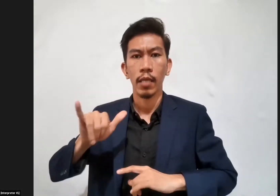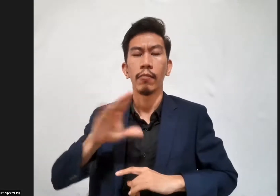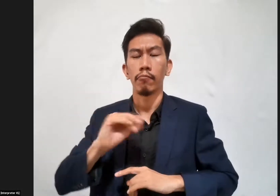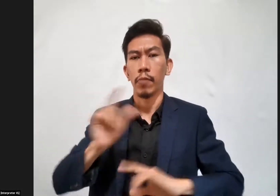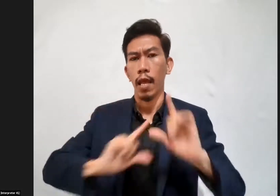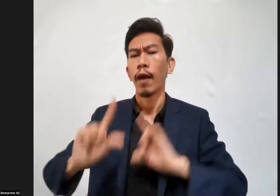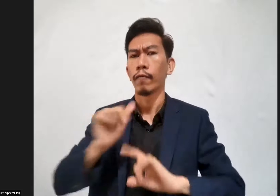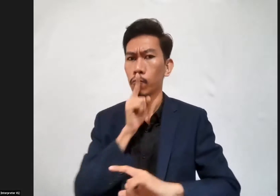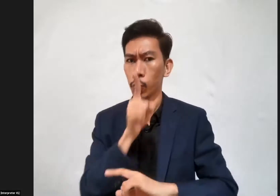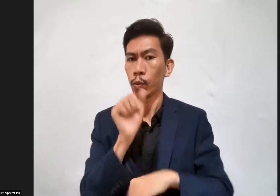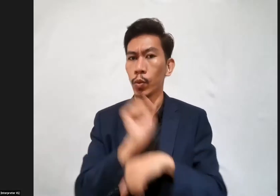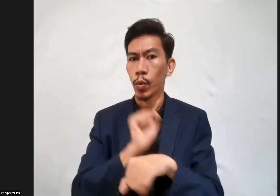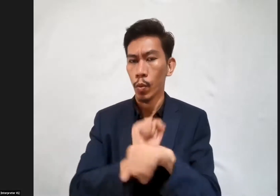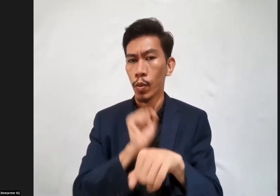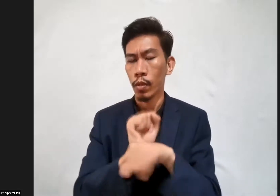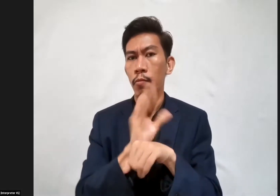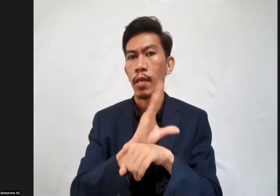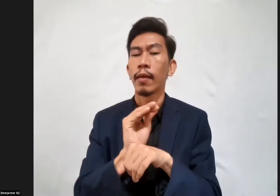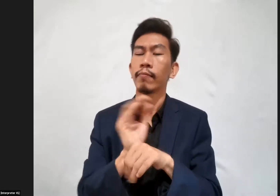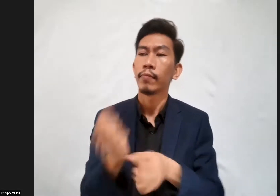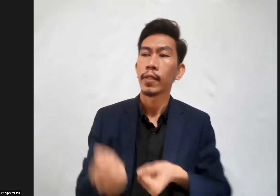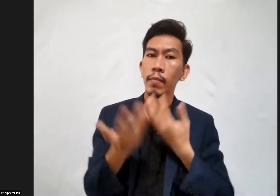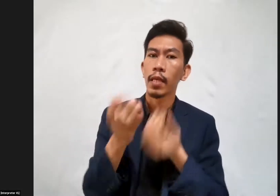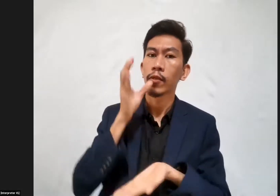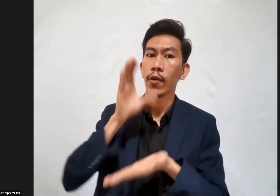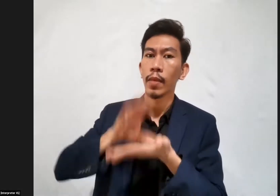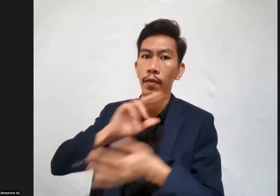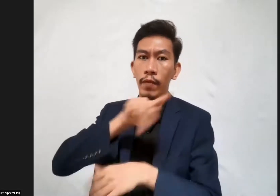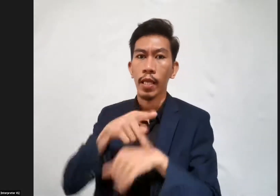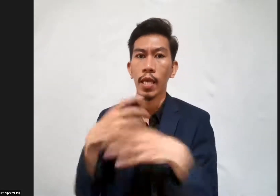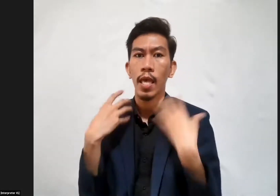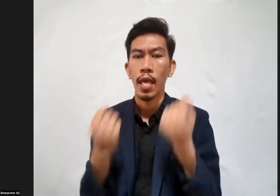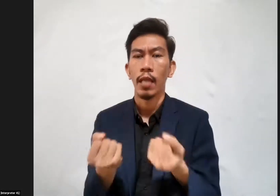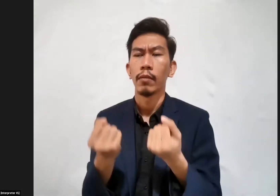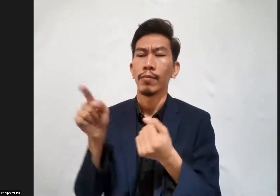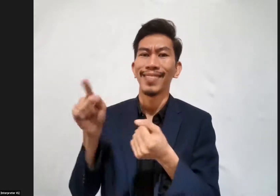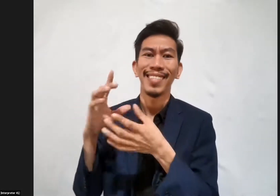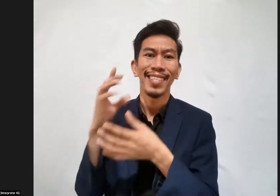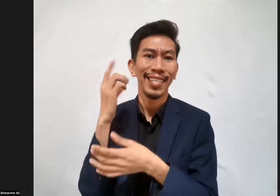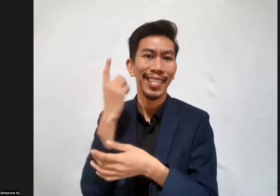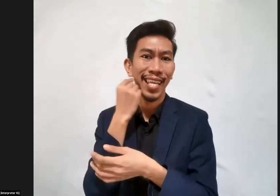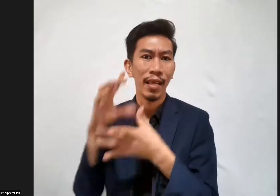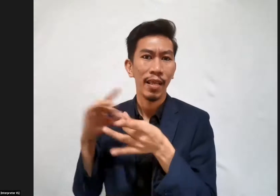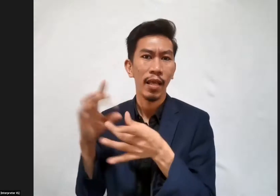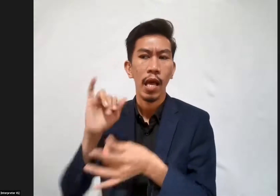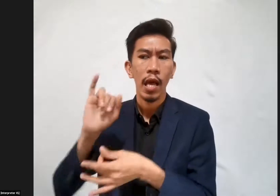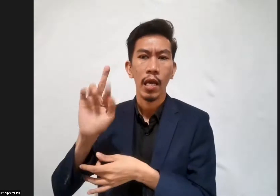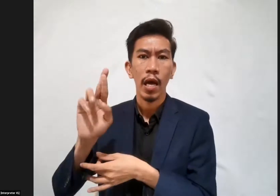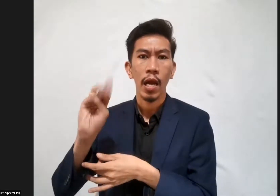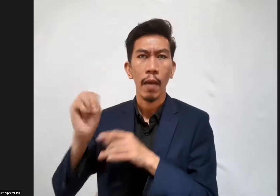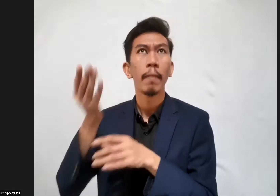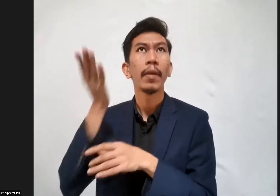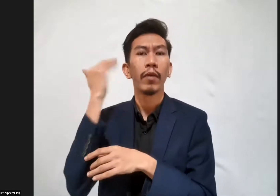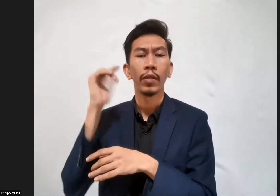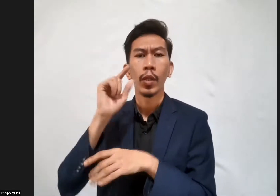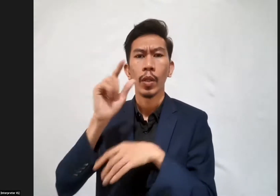to also comment, PhilHealth mentioned the IRM, which in the past was called global